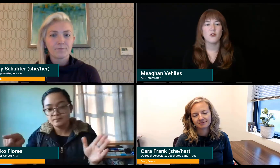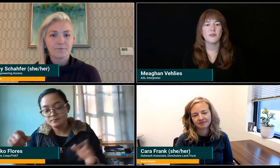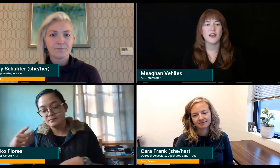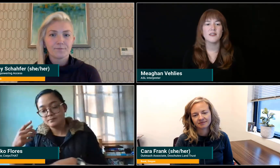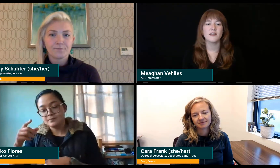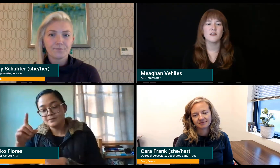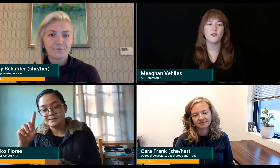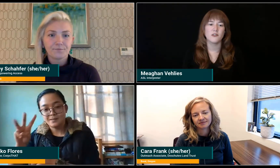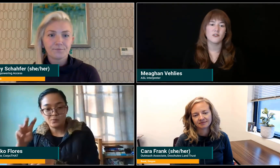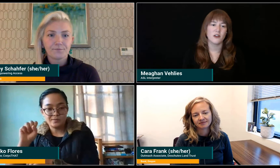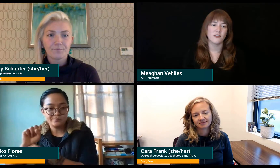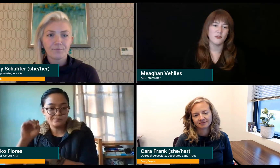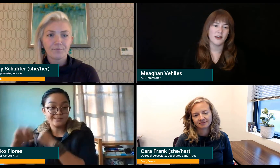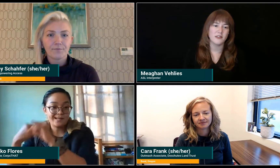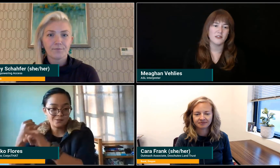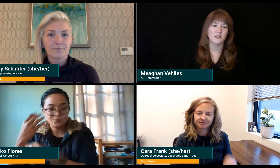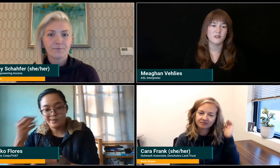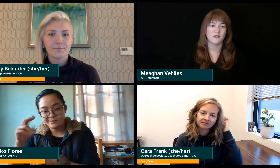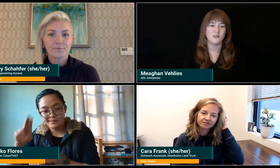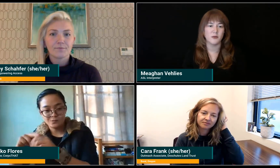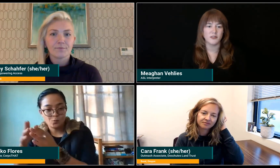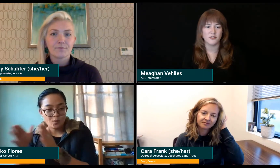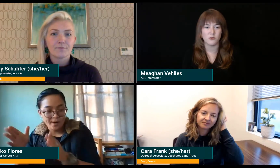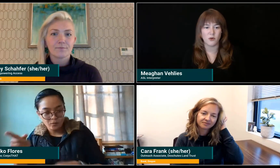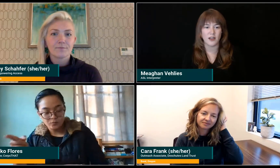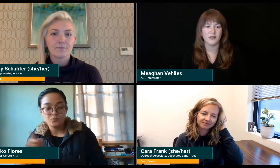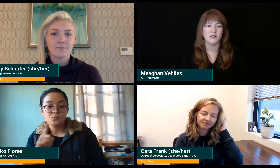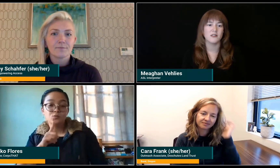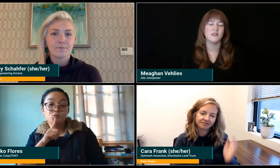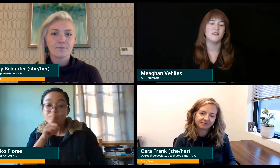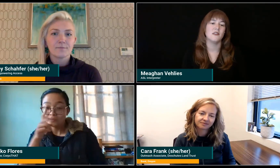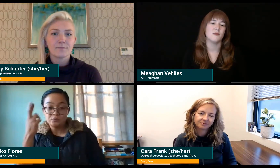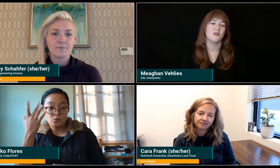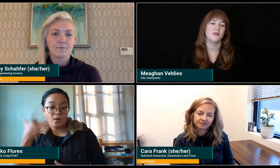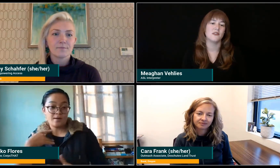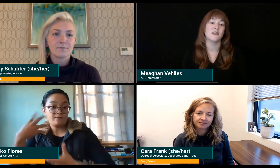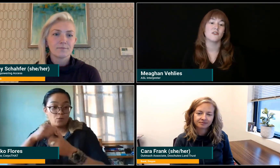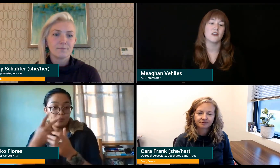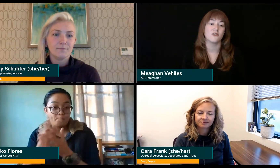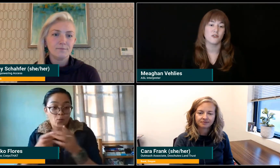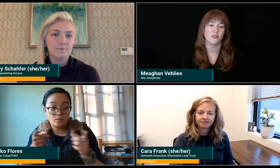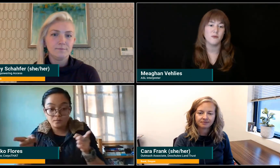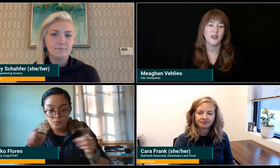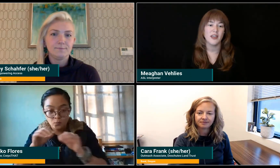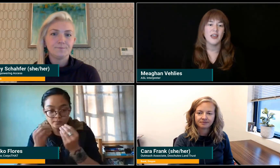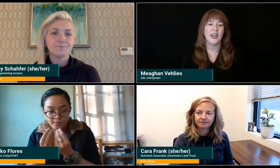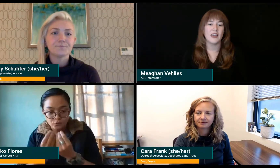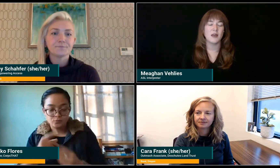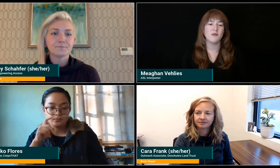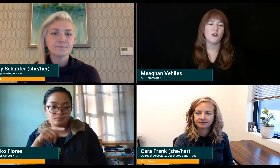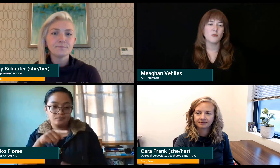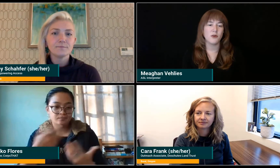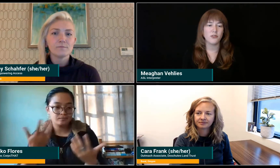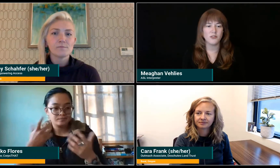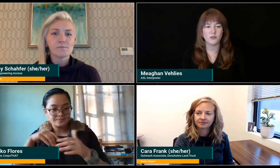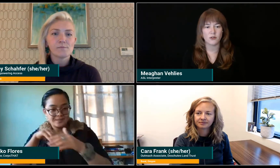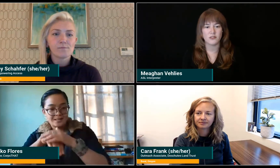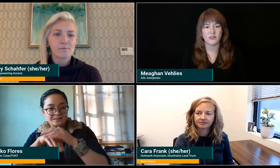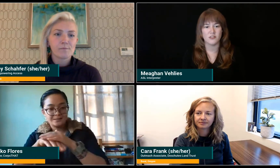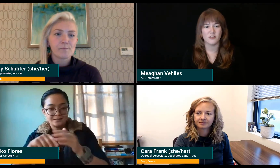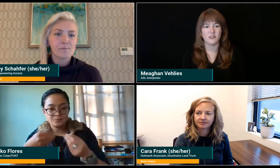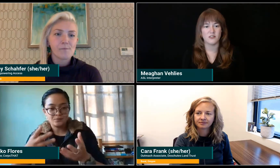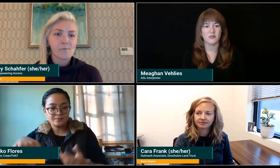So CorpsTHAT is focused on the US. It's available nationwide. DDW is an international group. And I'm involved with both of